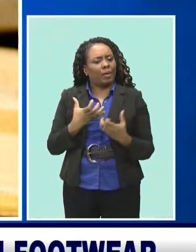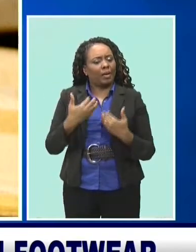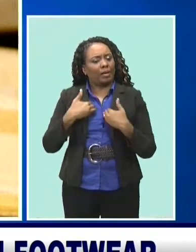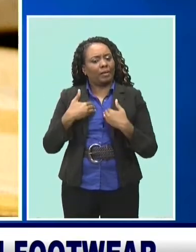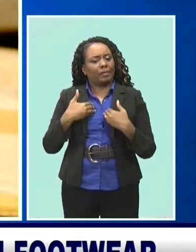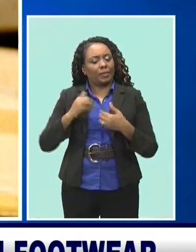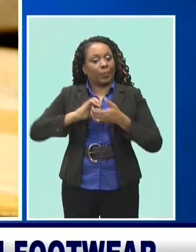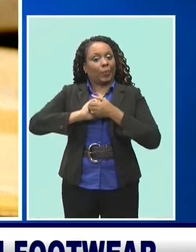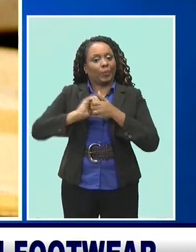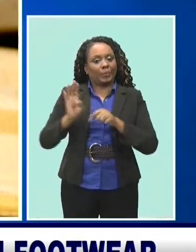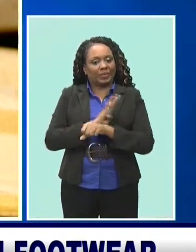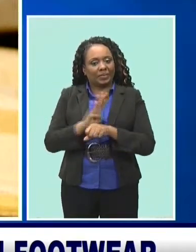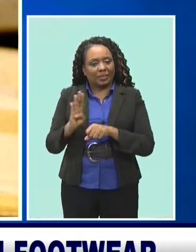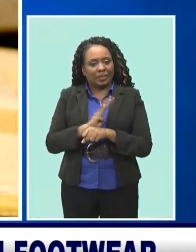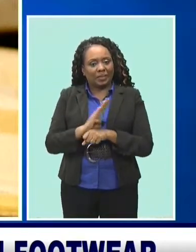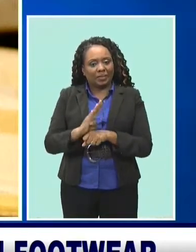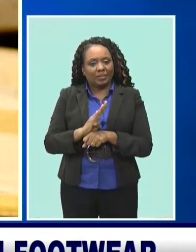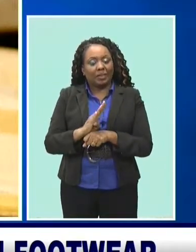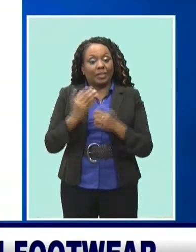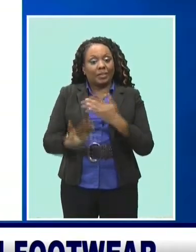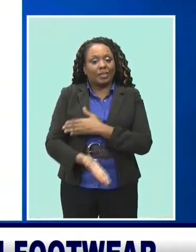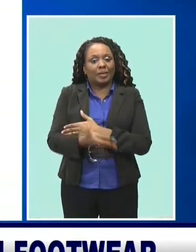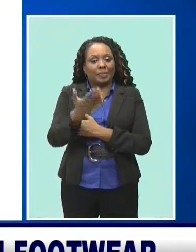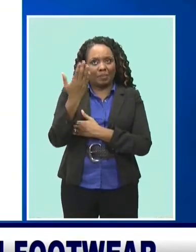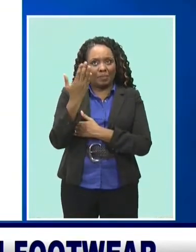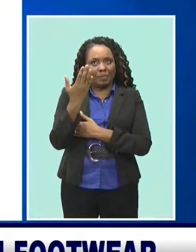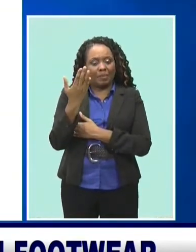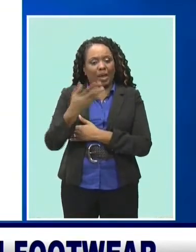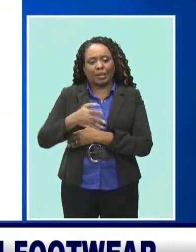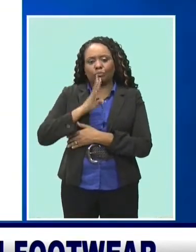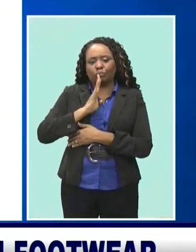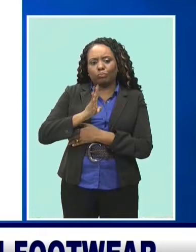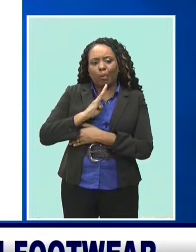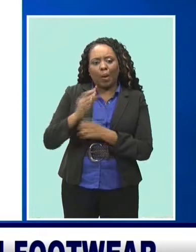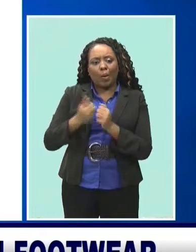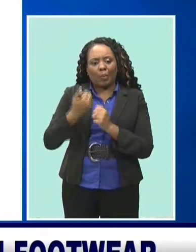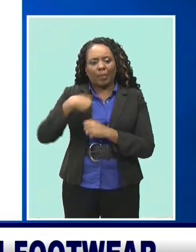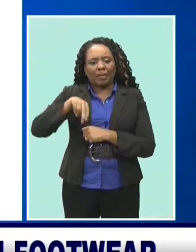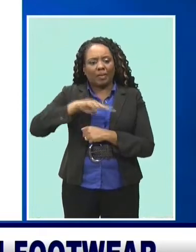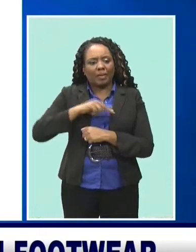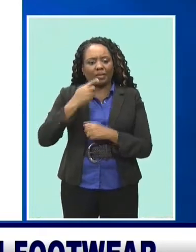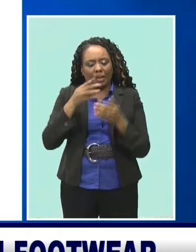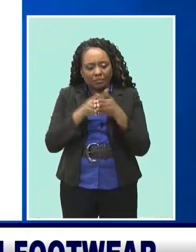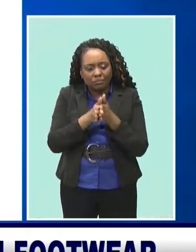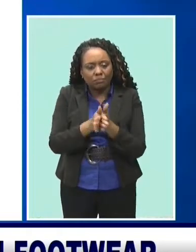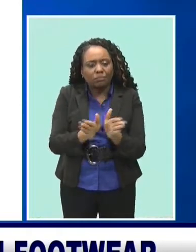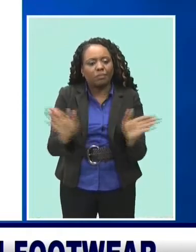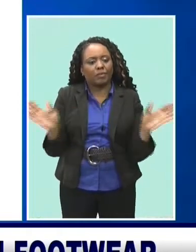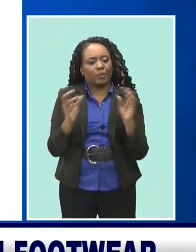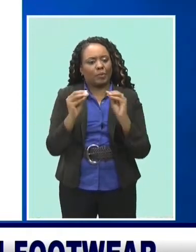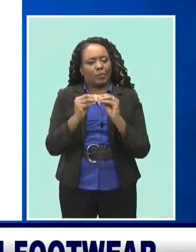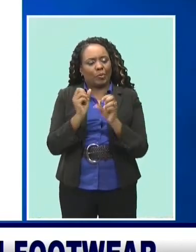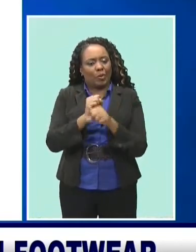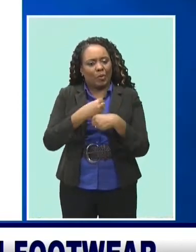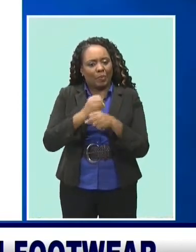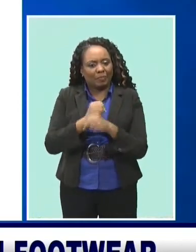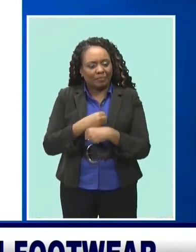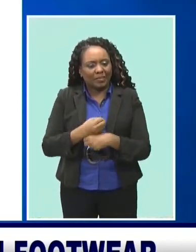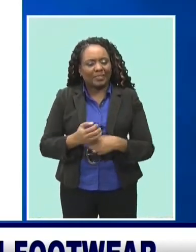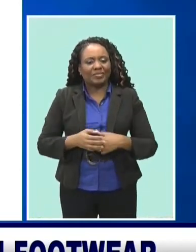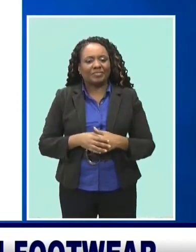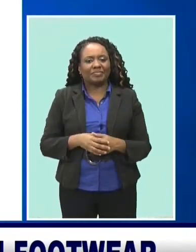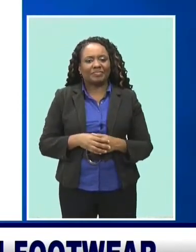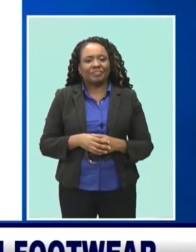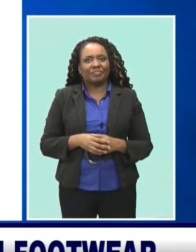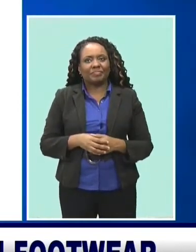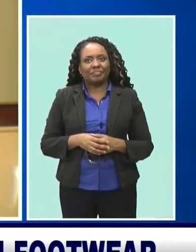He was a guest on CBC TV8's Morning Barbados and says his range of products has expanded since he first came on the market.